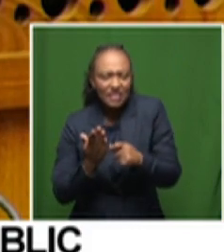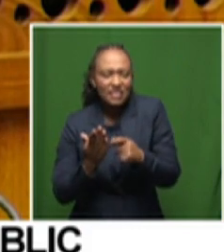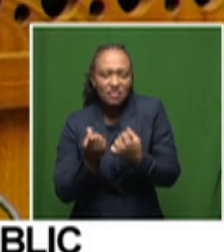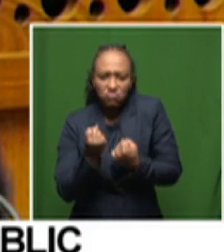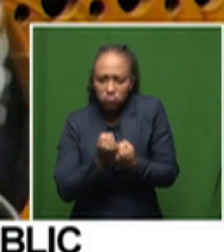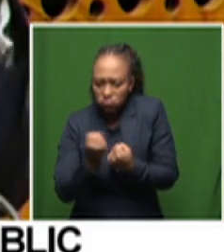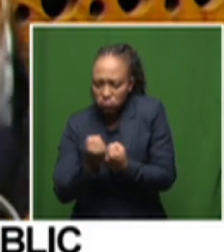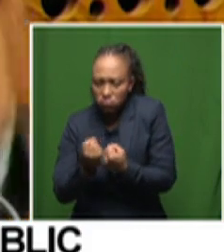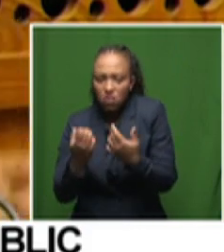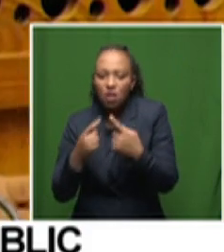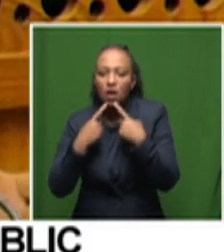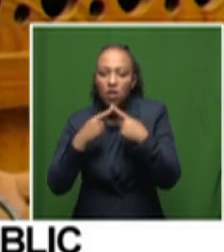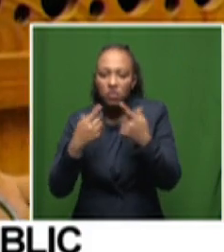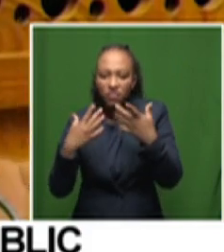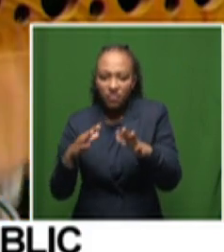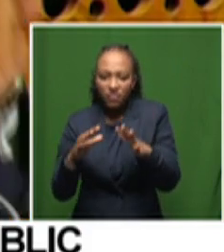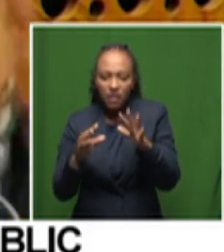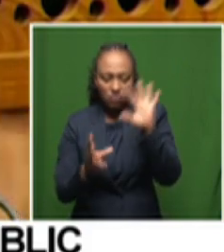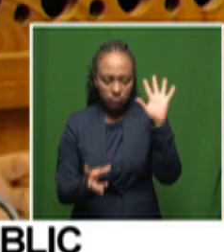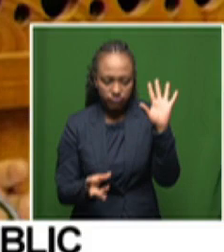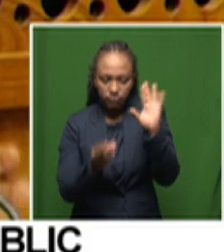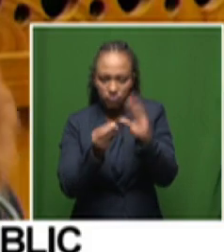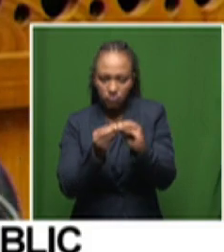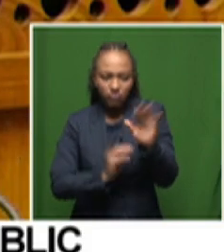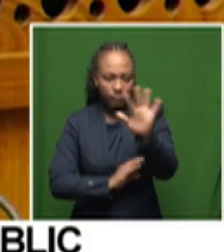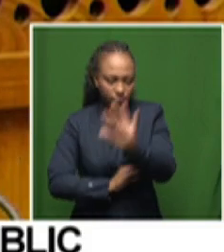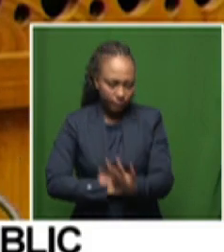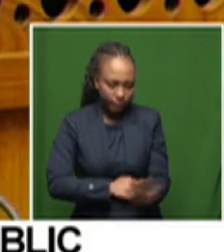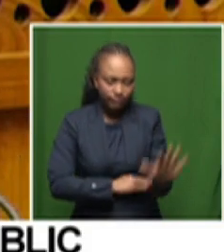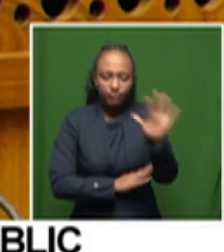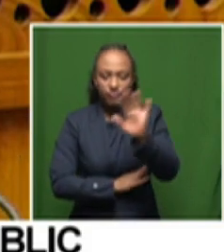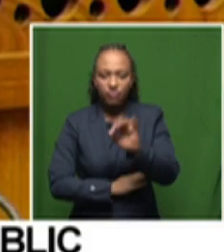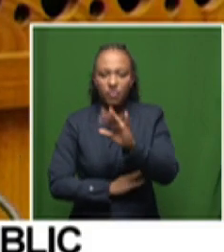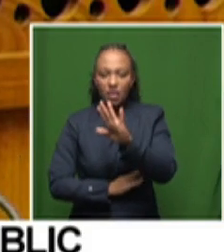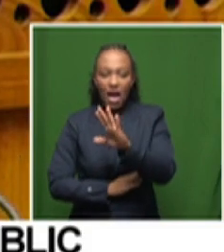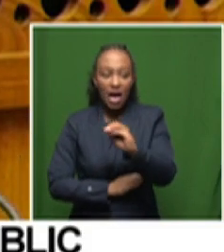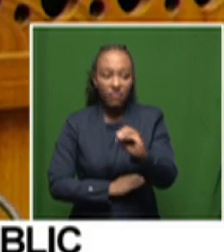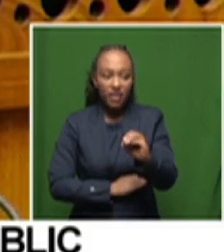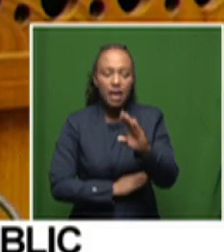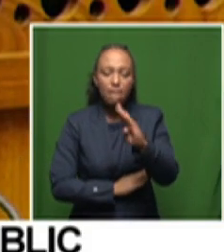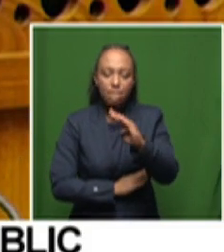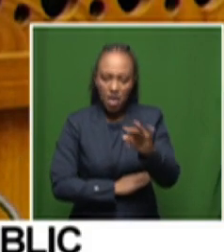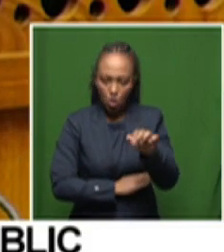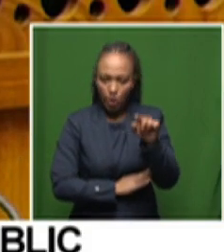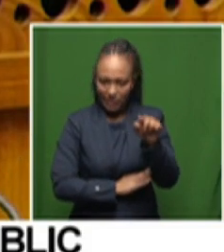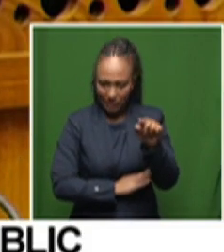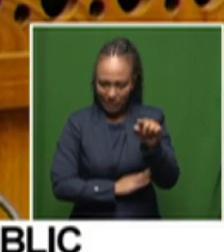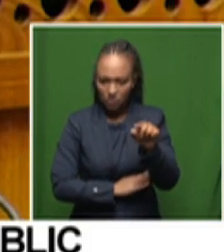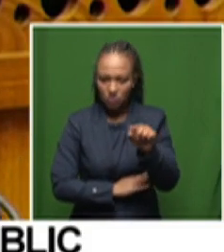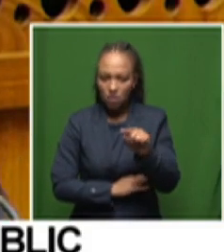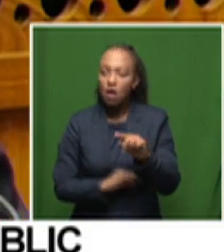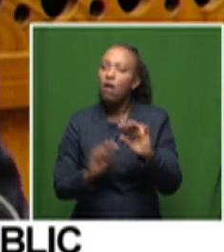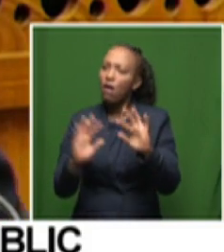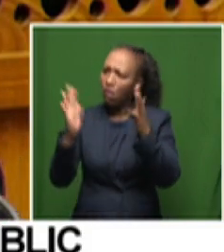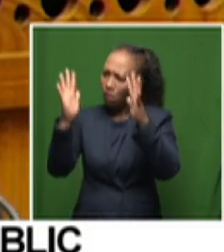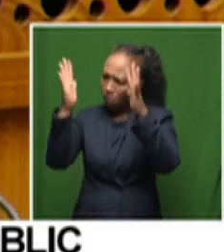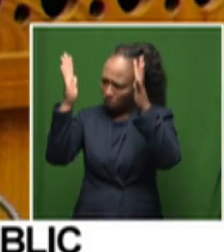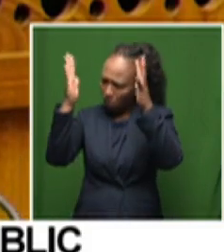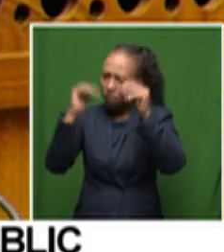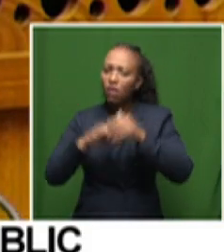announced. That arithmetically makes up 500 billion.